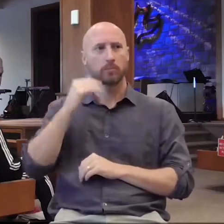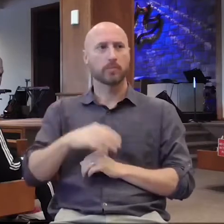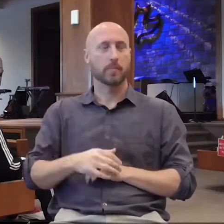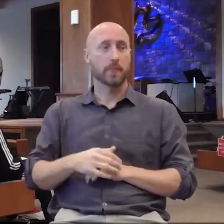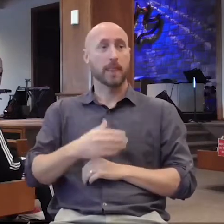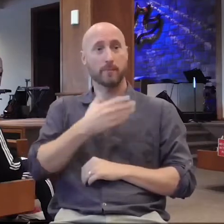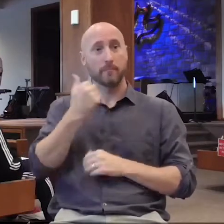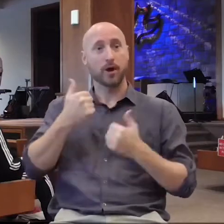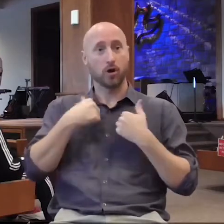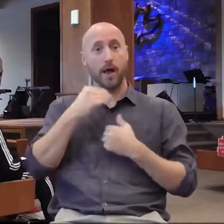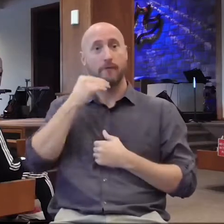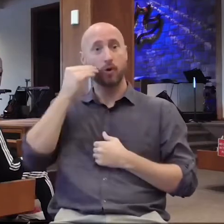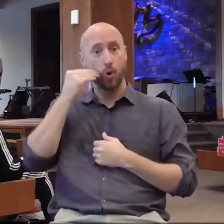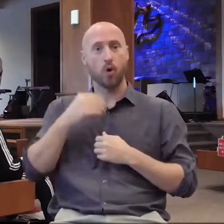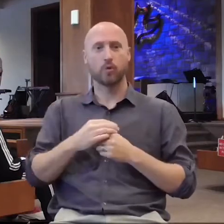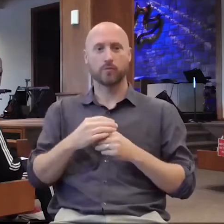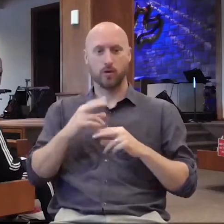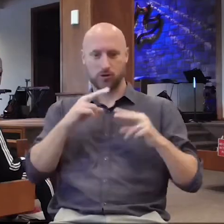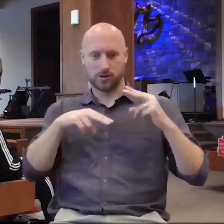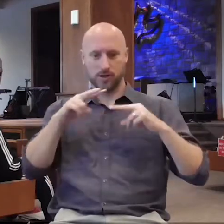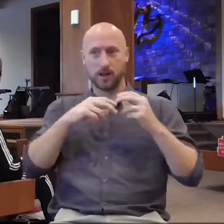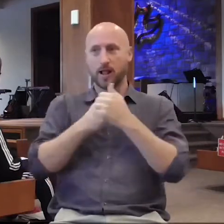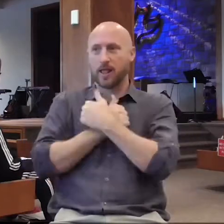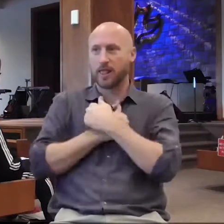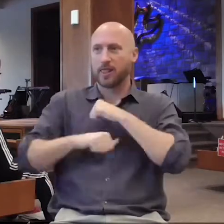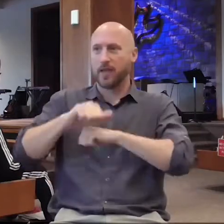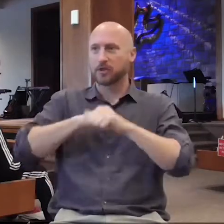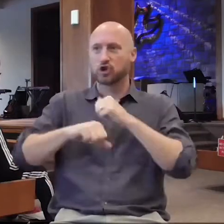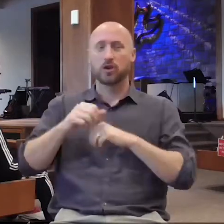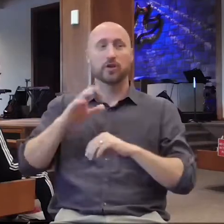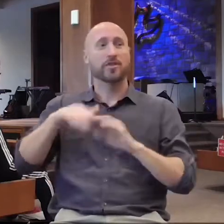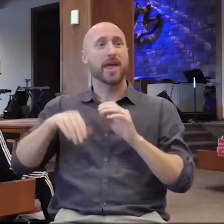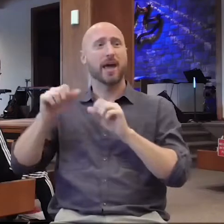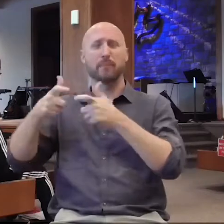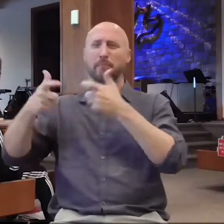with lukewarmness. You know, most of us,